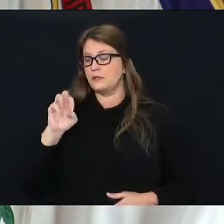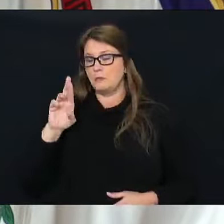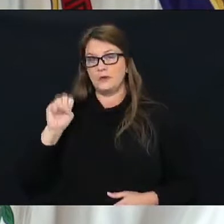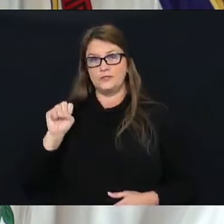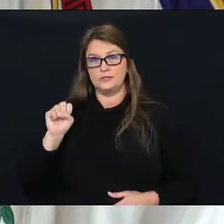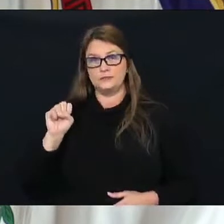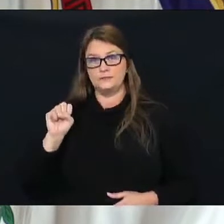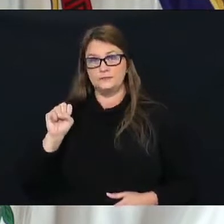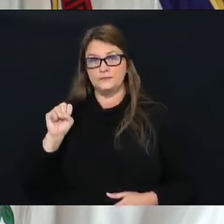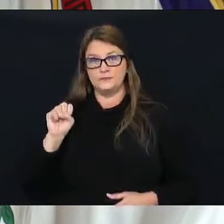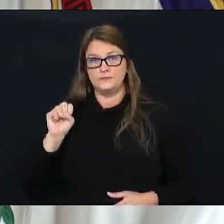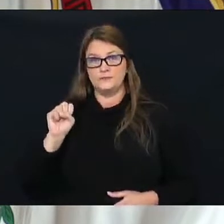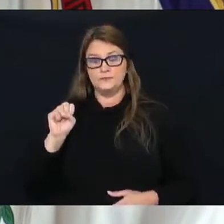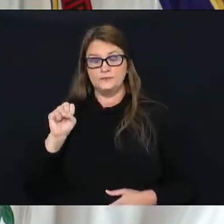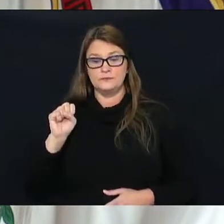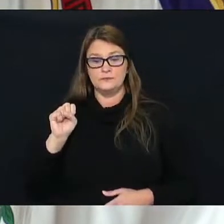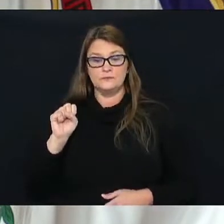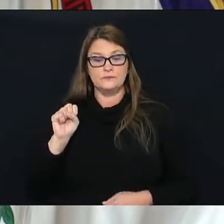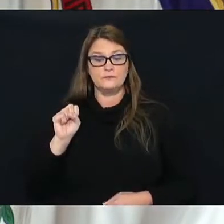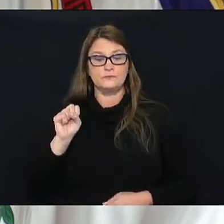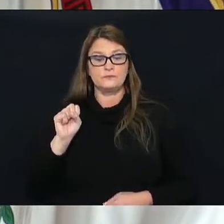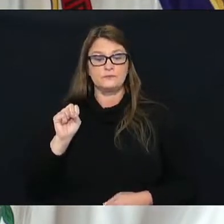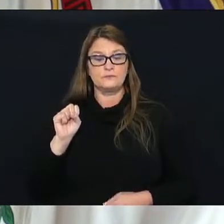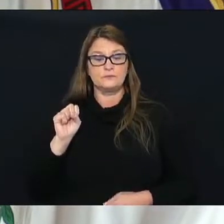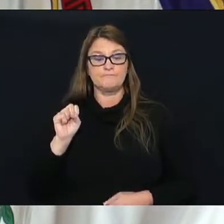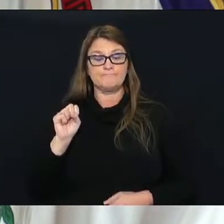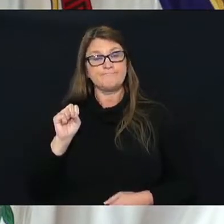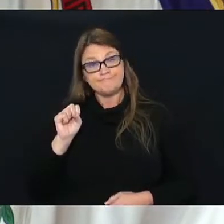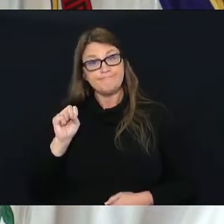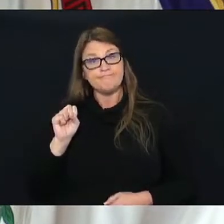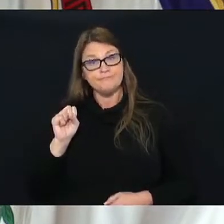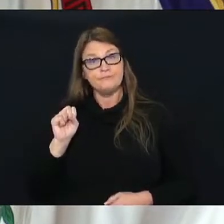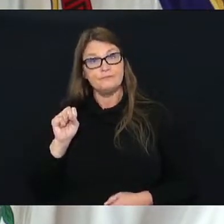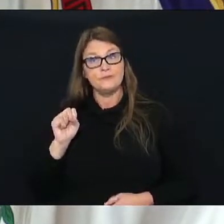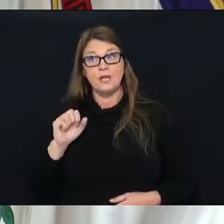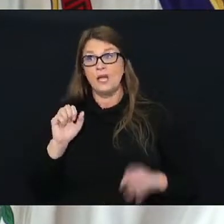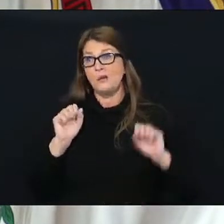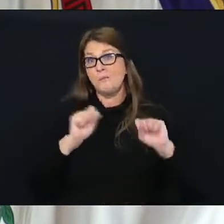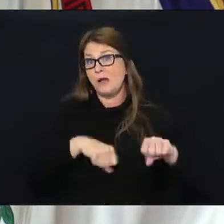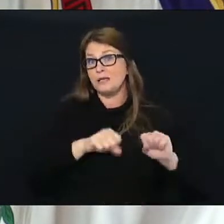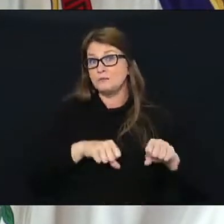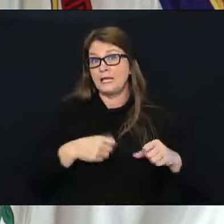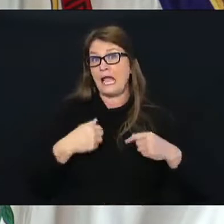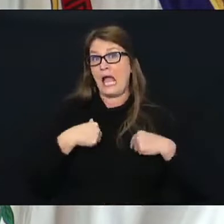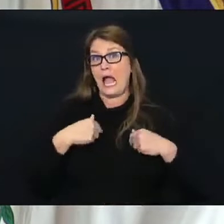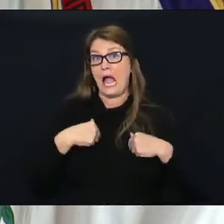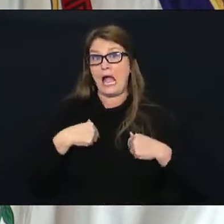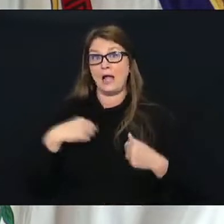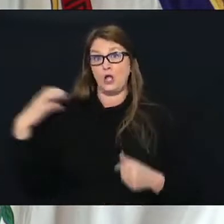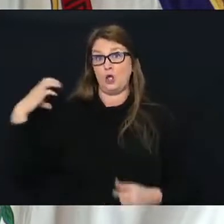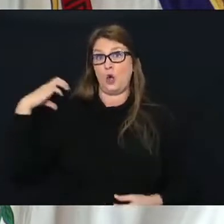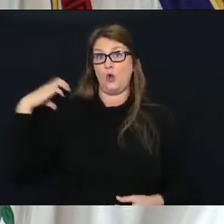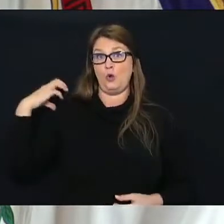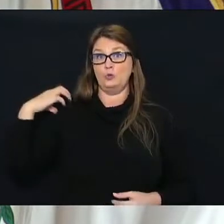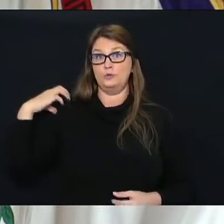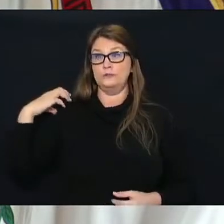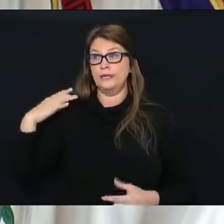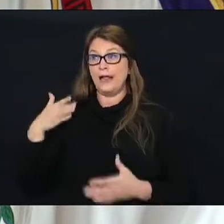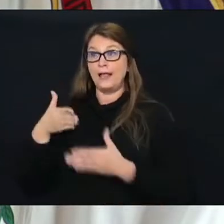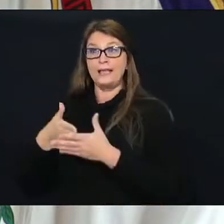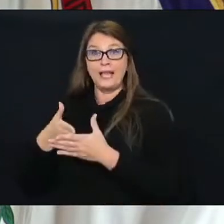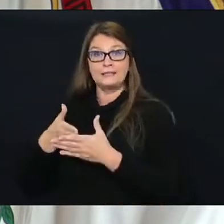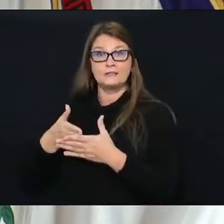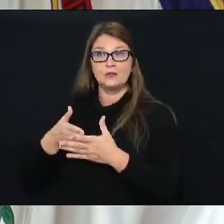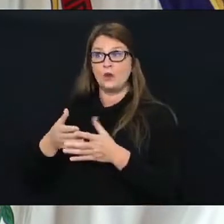There's a good chance that I probably coached either against her or with her. Who knows? She may